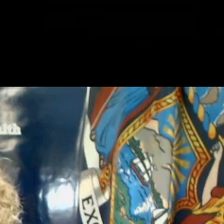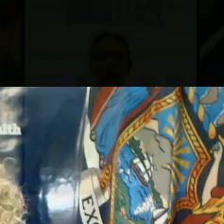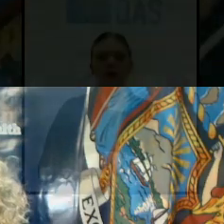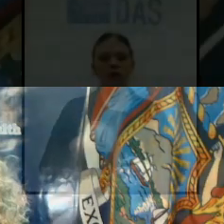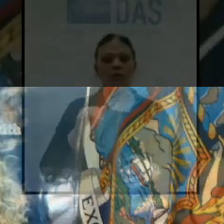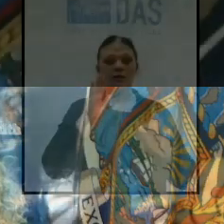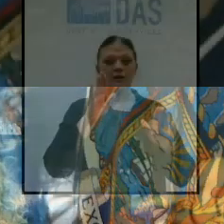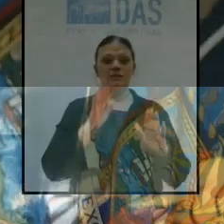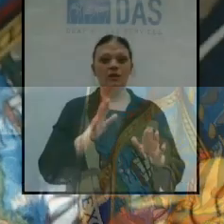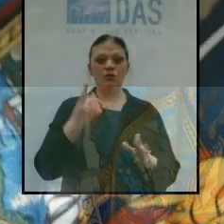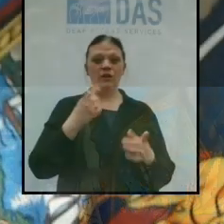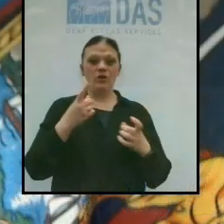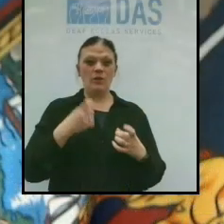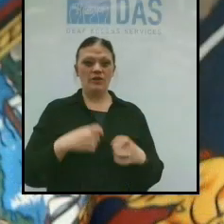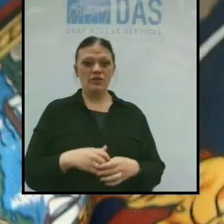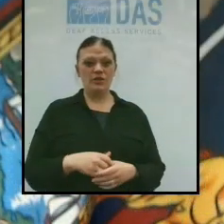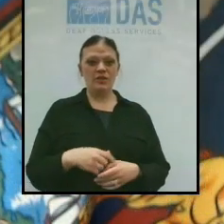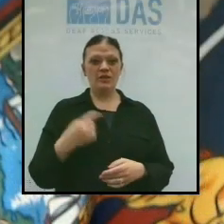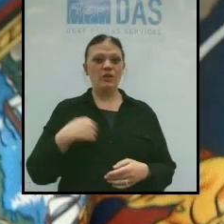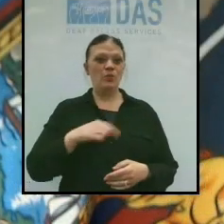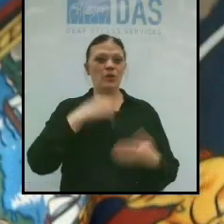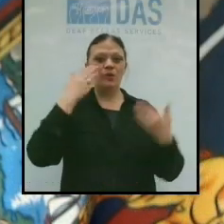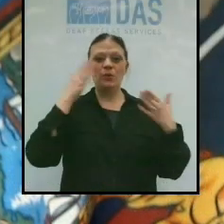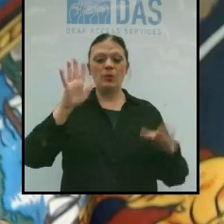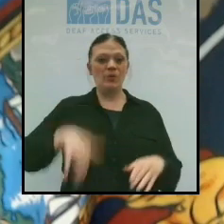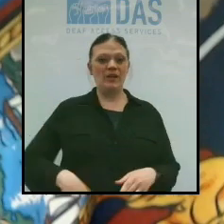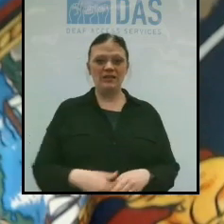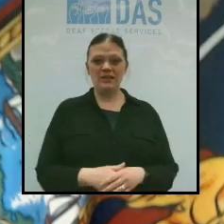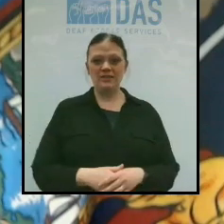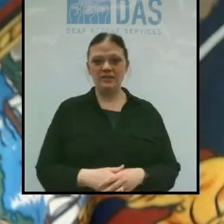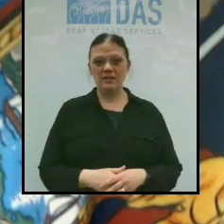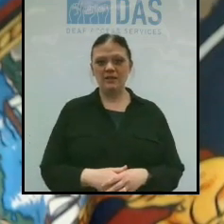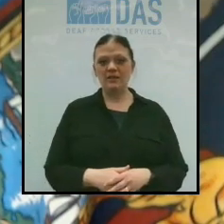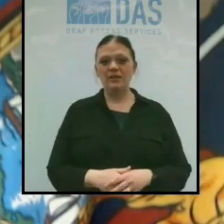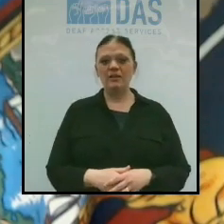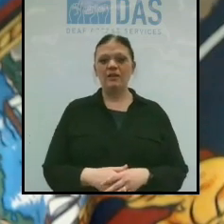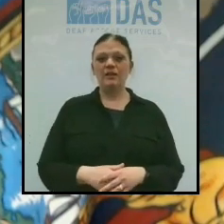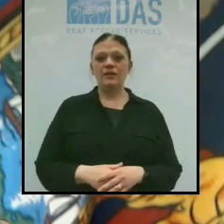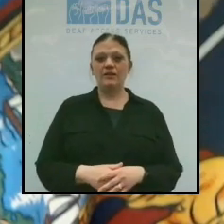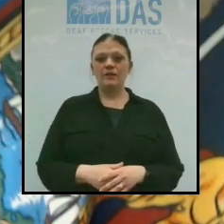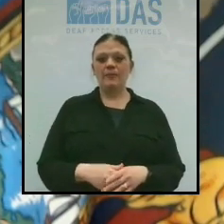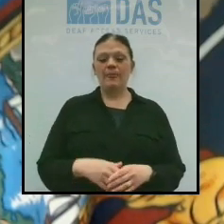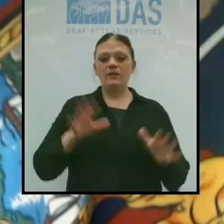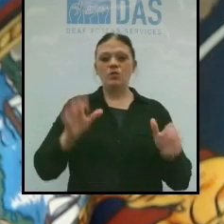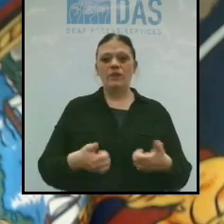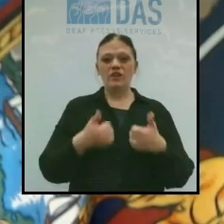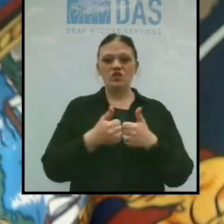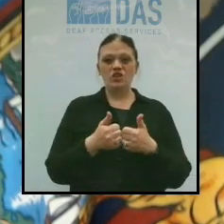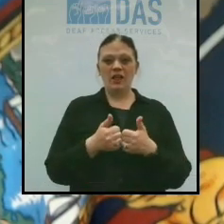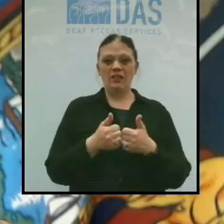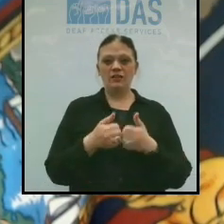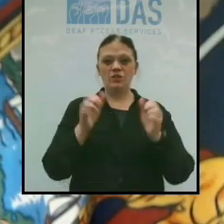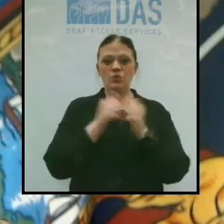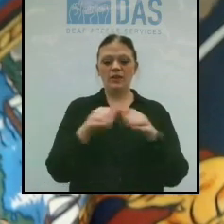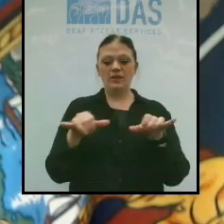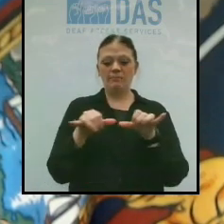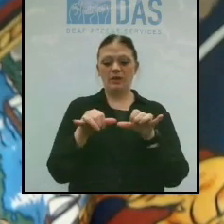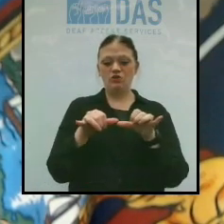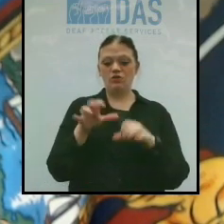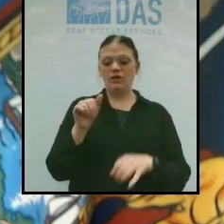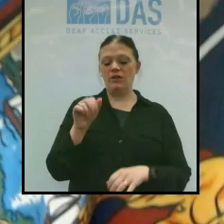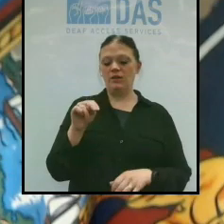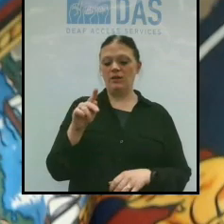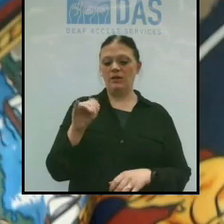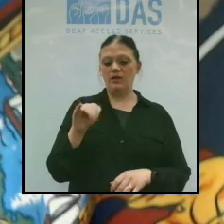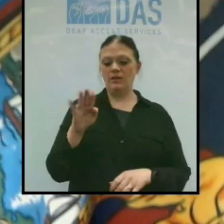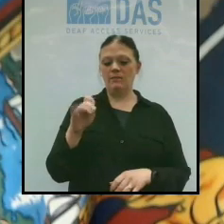That's a great question, and we don't know that yet. So the challenge with measuring antibodies